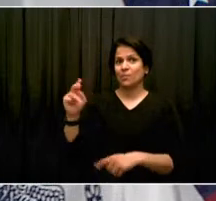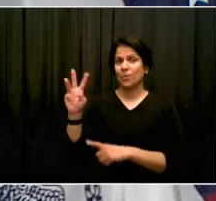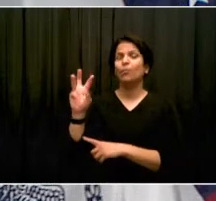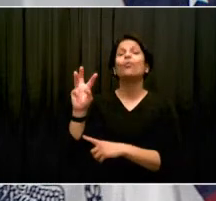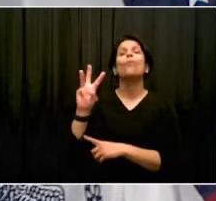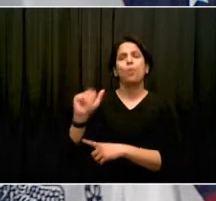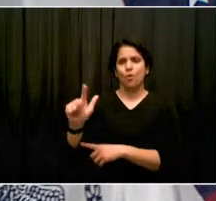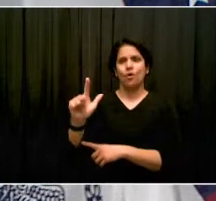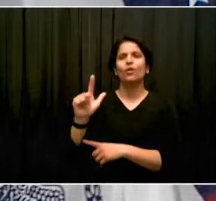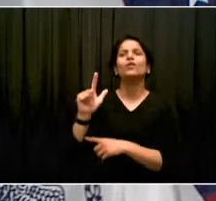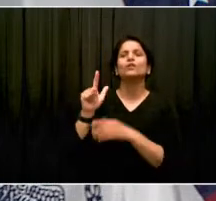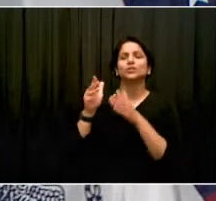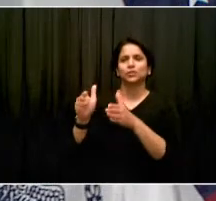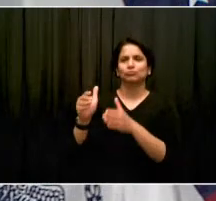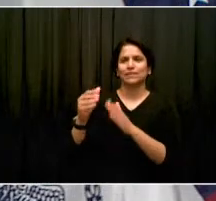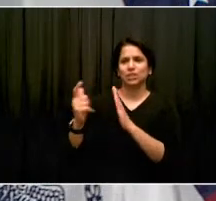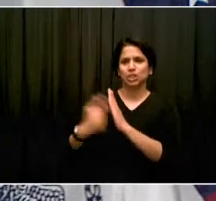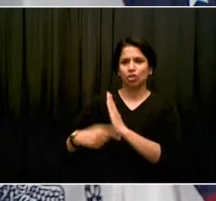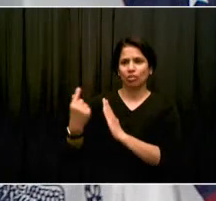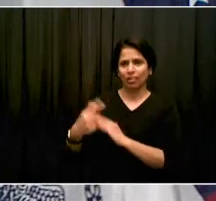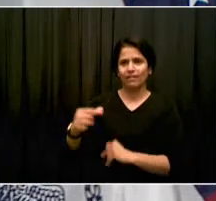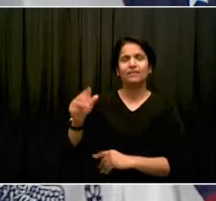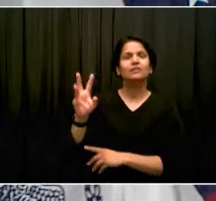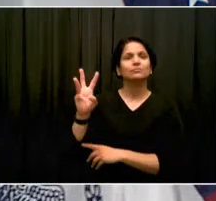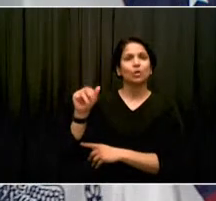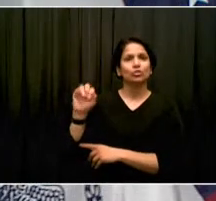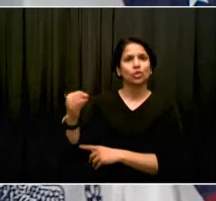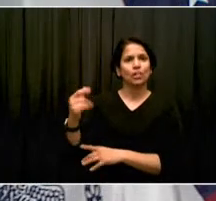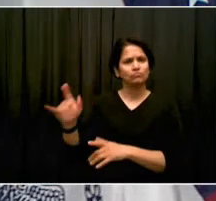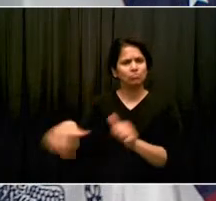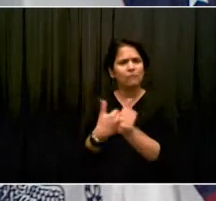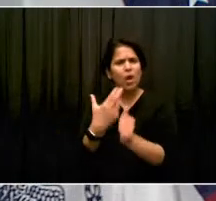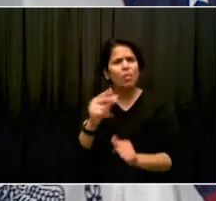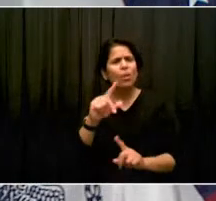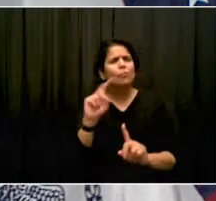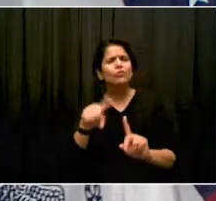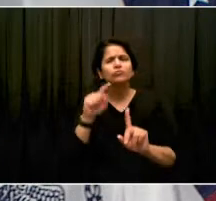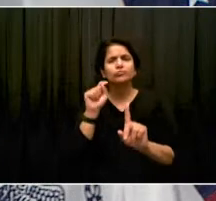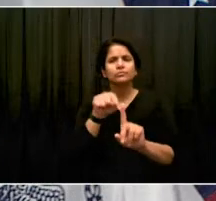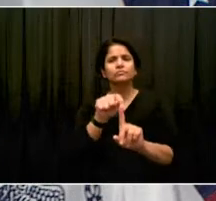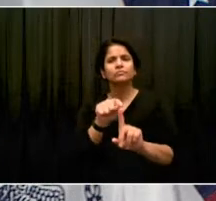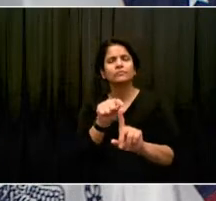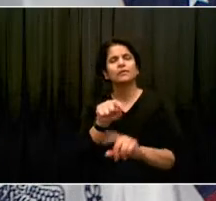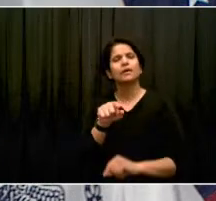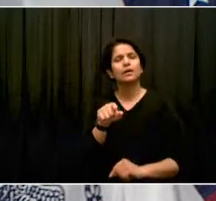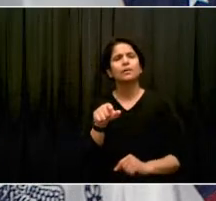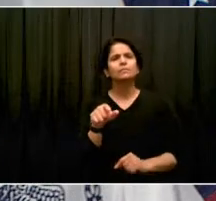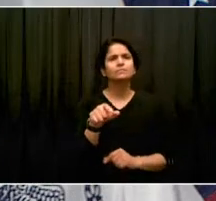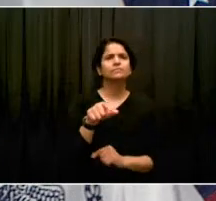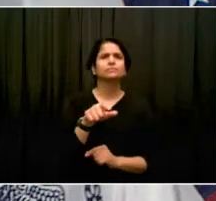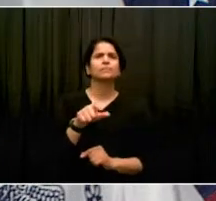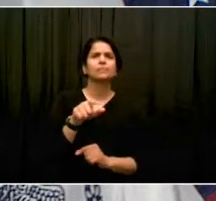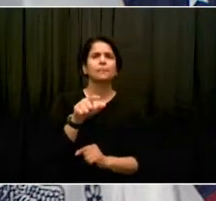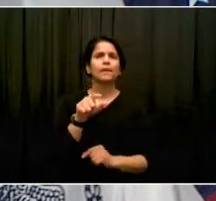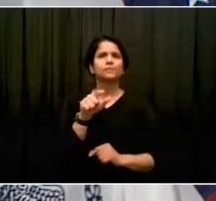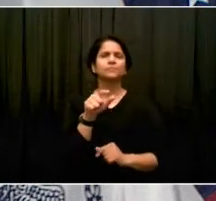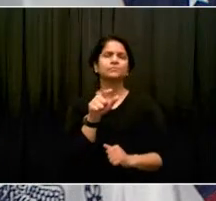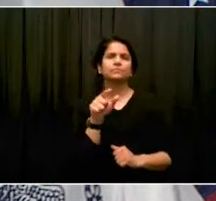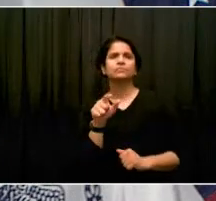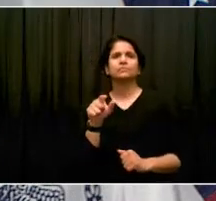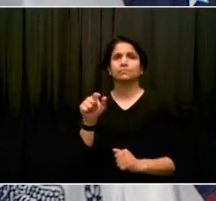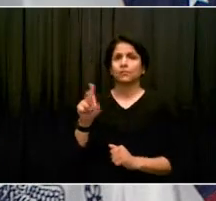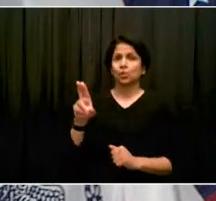questions. So I read, I believe in Chalkbeat, that the U of T representative said teachers will still be allowed